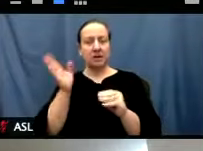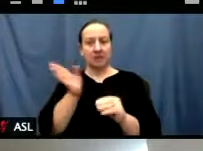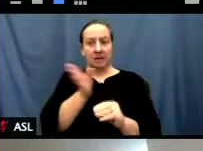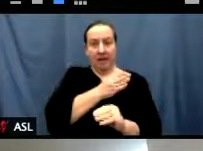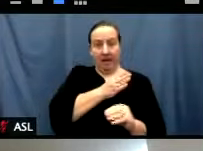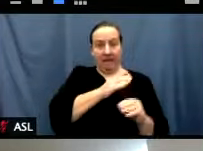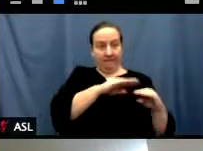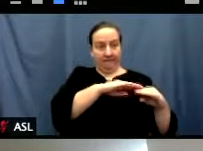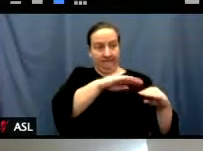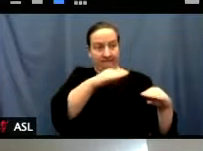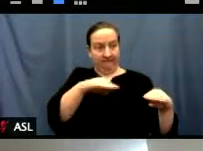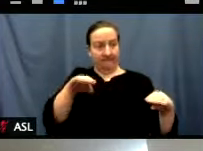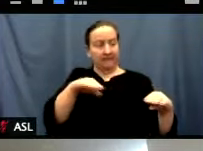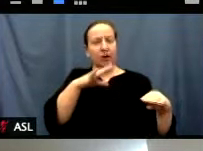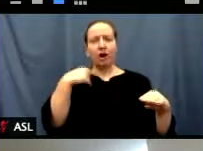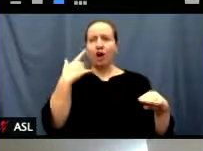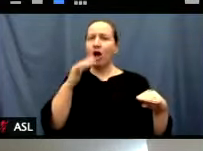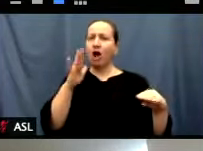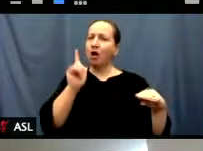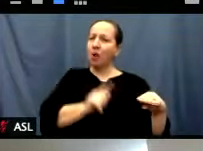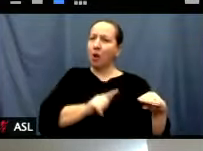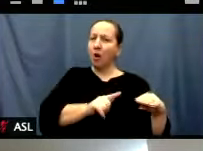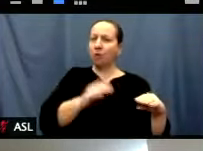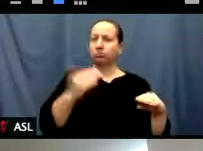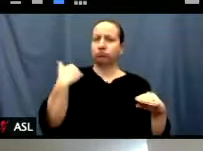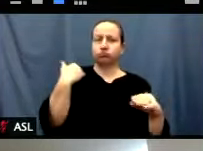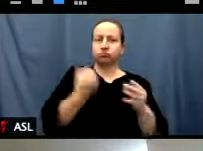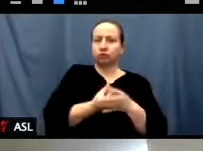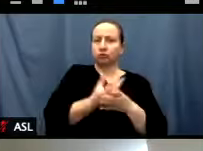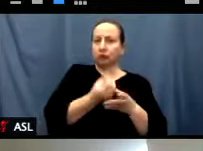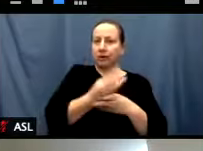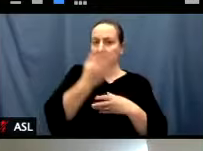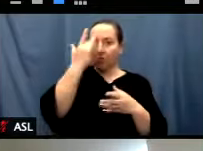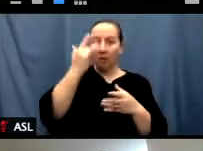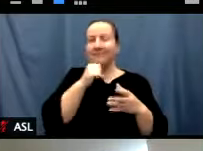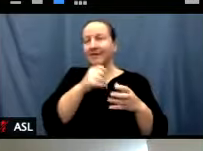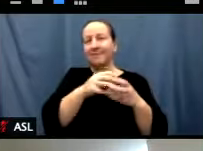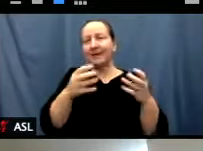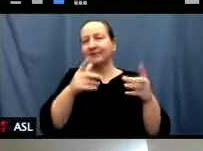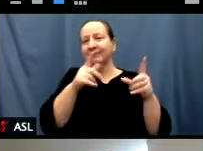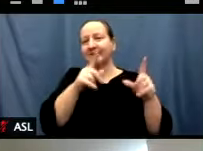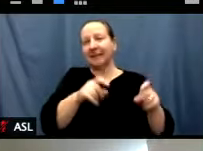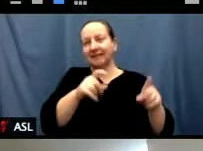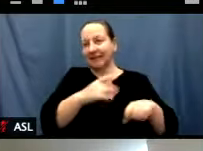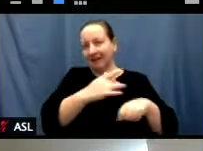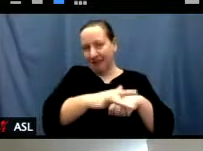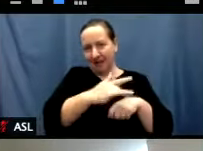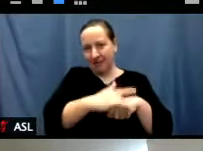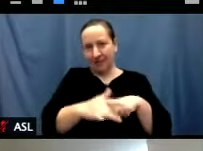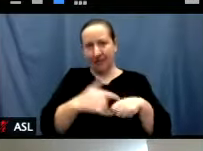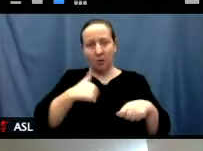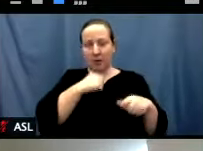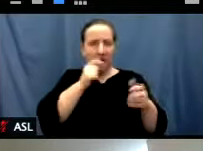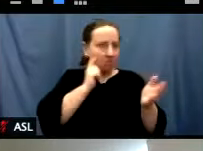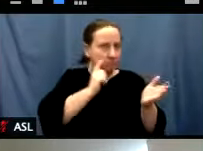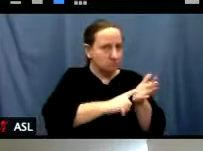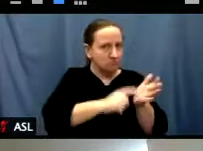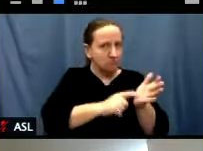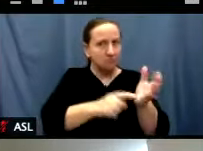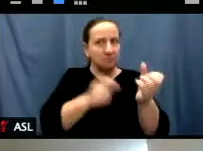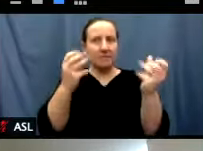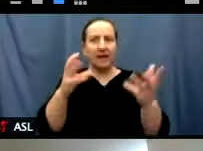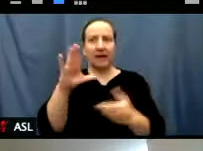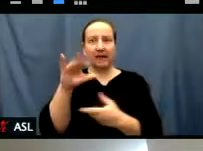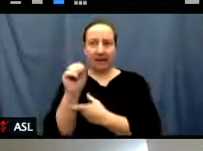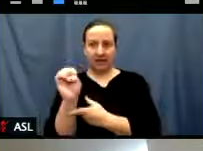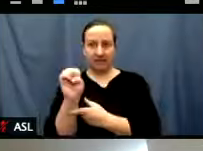case counts looks really much lower in the spring. And that's really because we had much less testing available and we weren't identifying as many cases. But